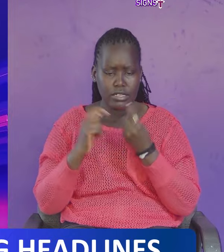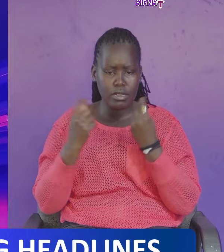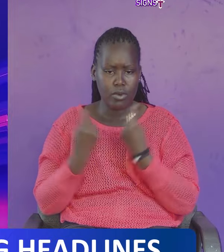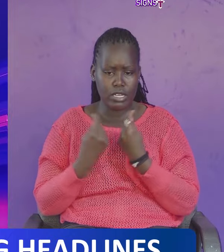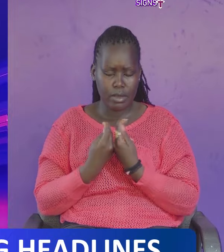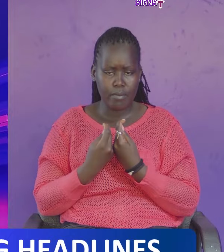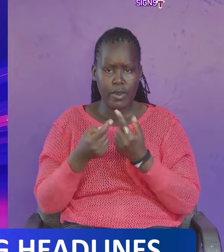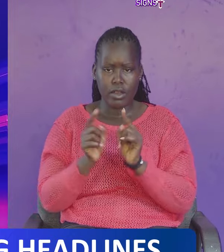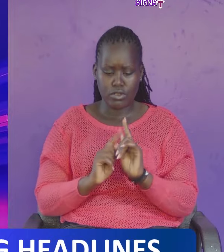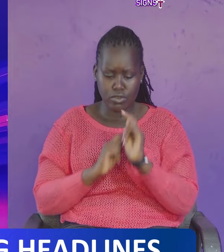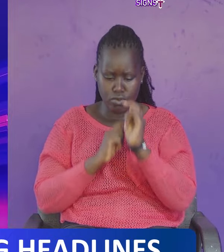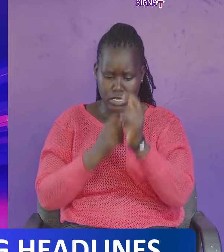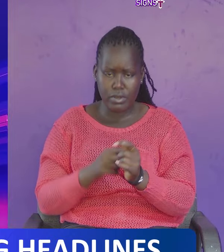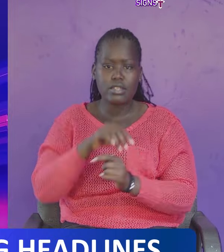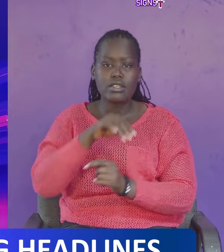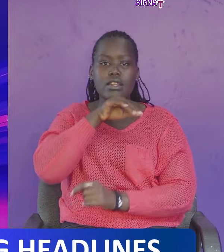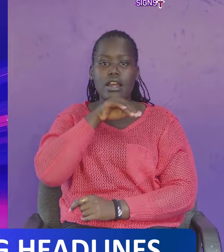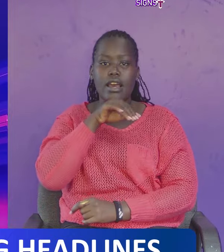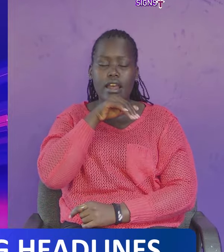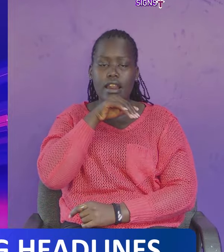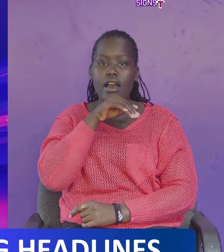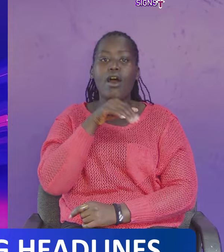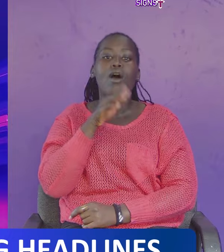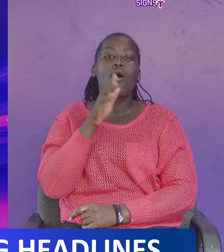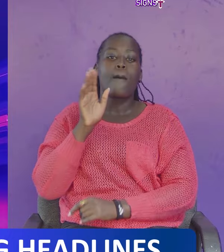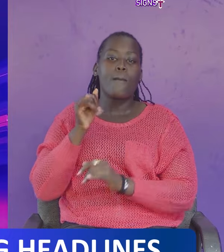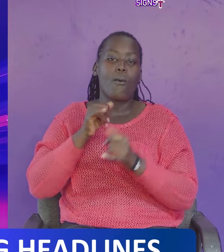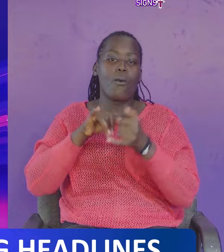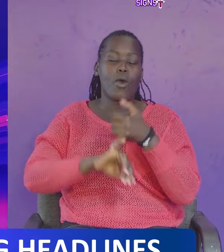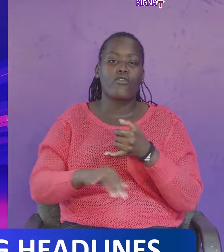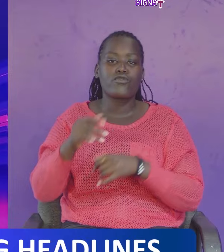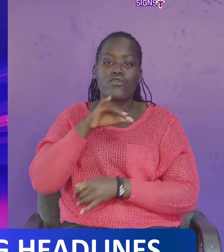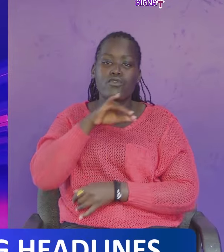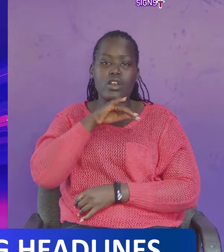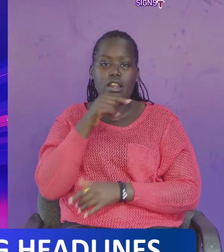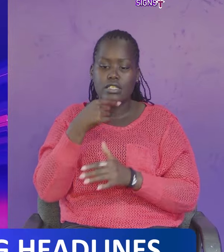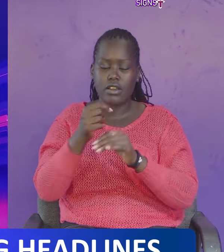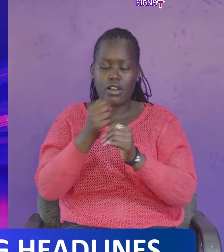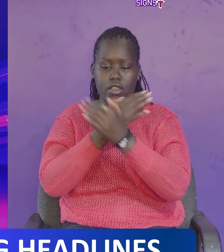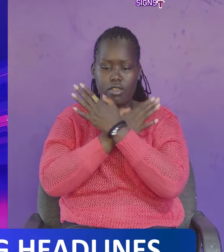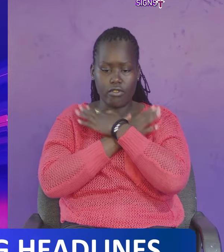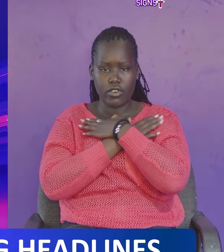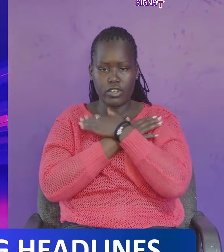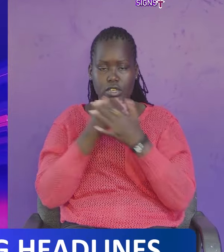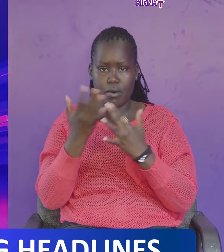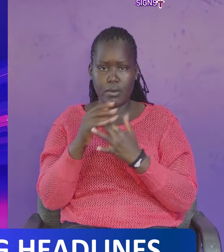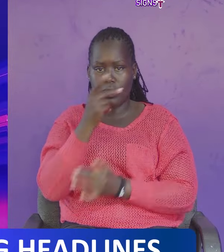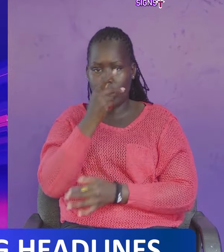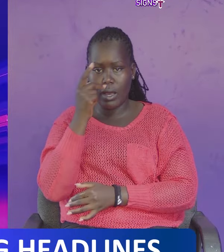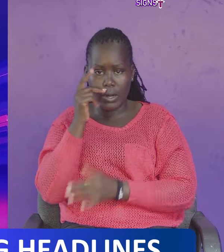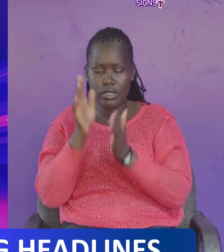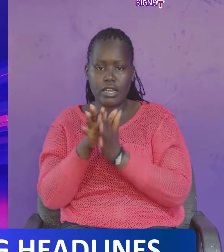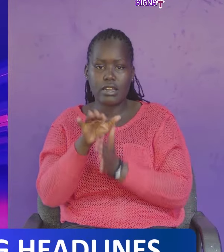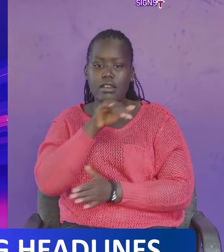Odinga. Raila Odinga's widow, Ida Odinga, said that the friendship between Kalonzo and the late Raila can never be